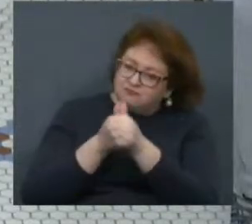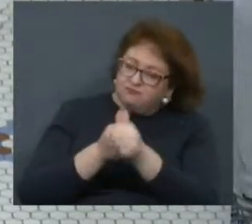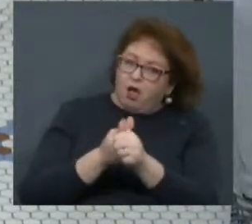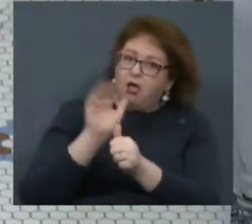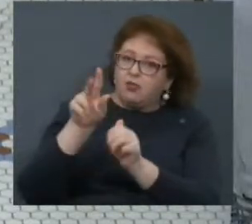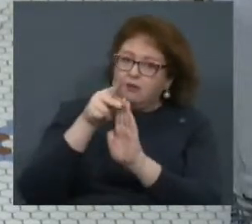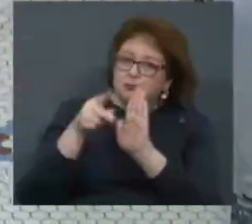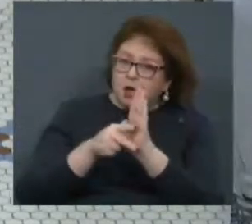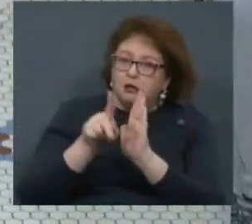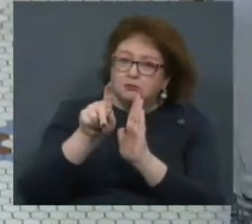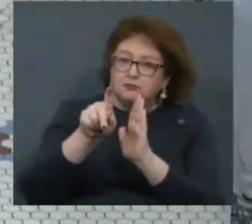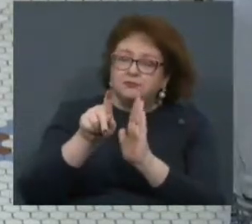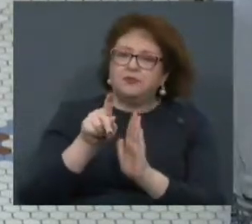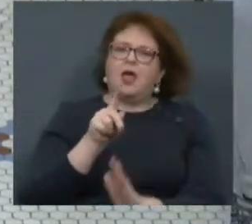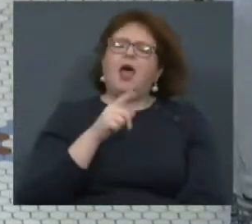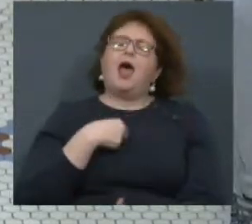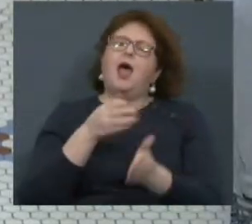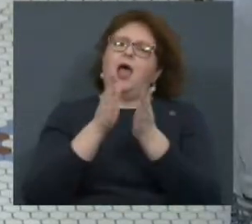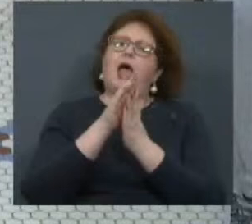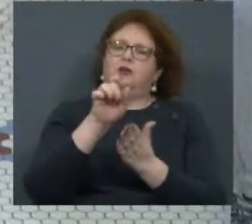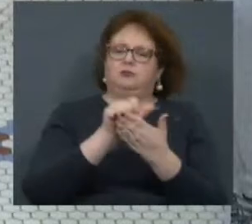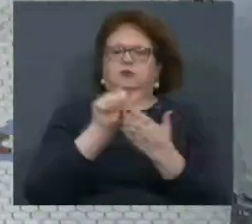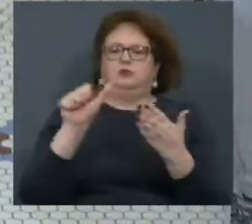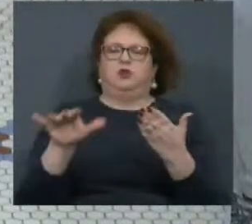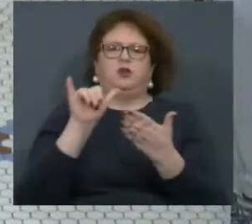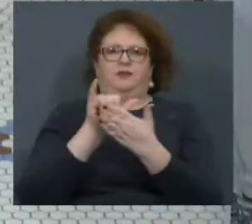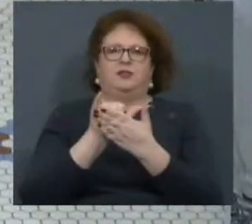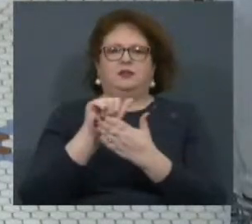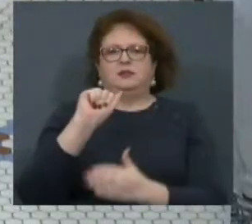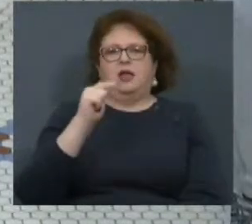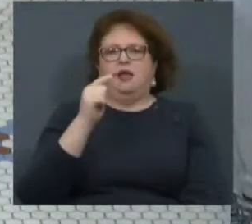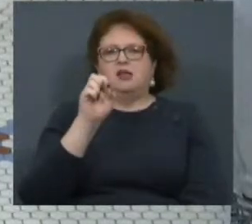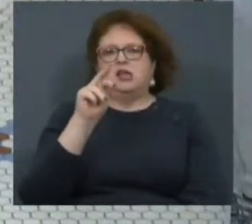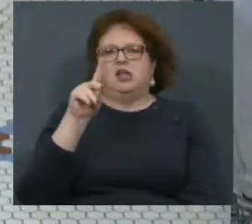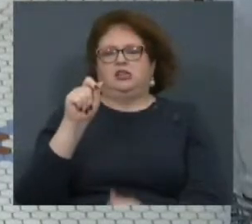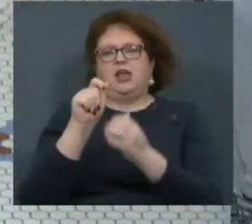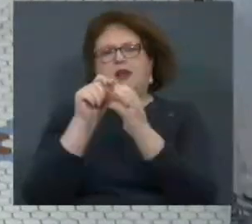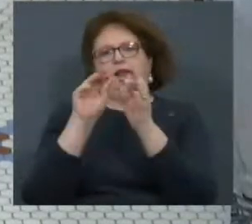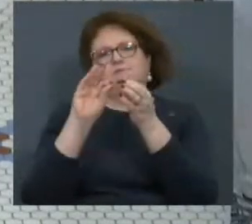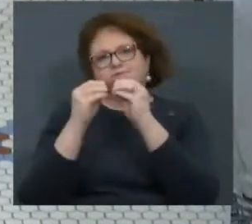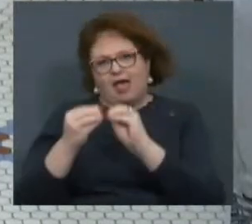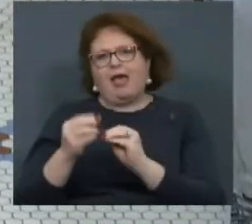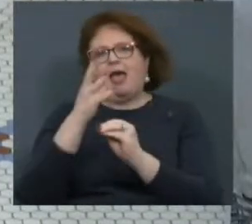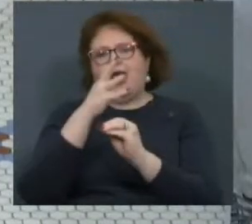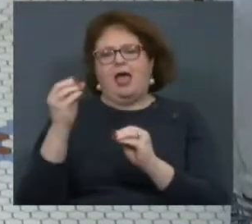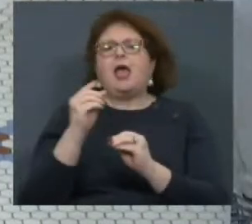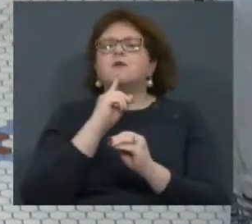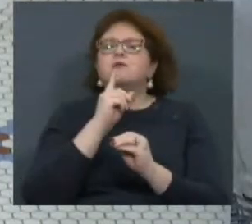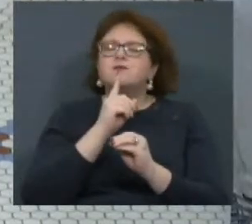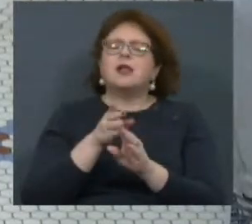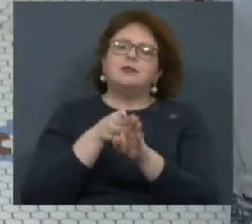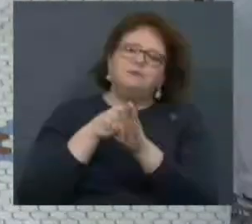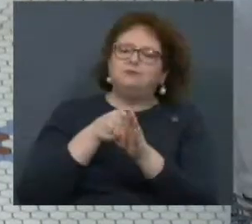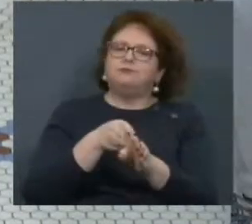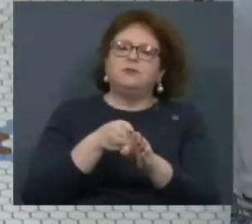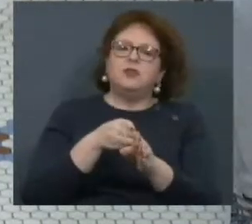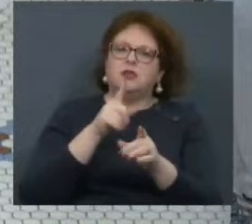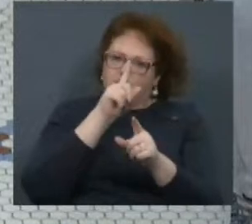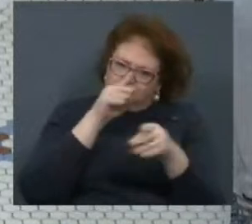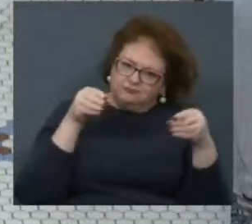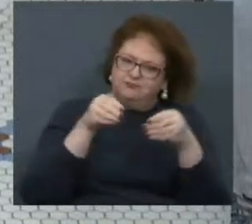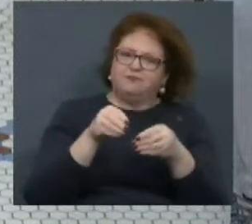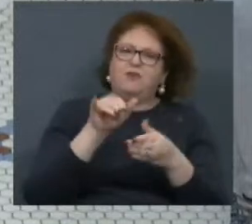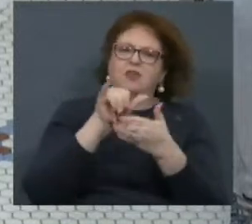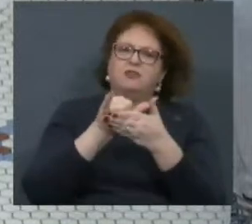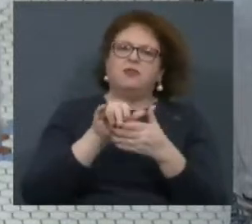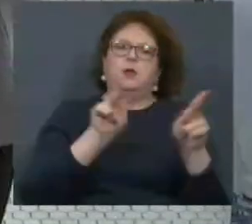remove this from the consent agenda and vote against this ordinance and revisit the process to ensure compliance, fiscal responsibility, and public trust.